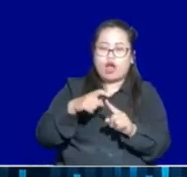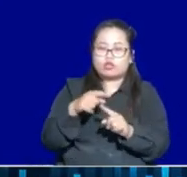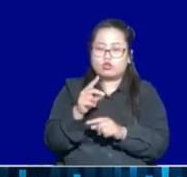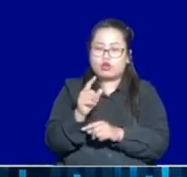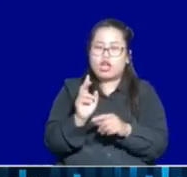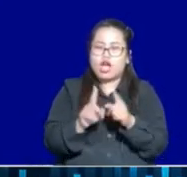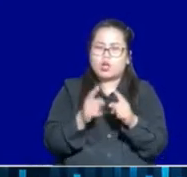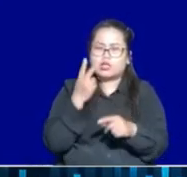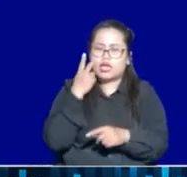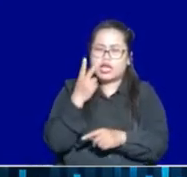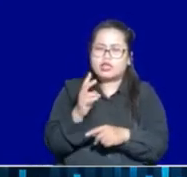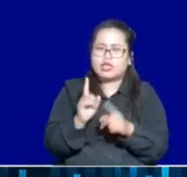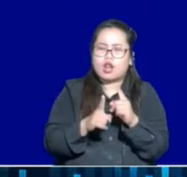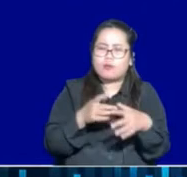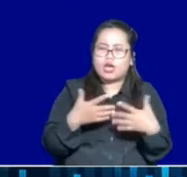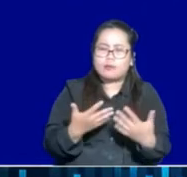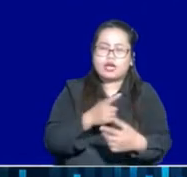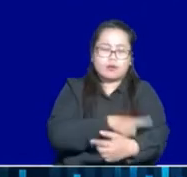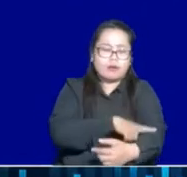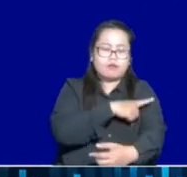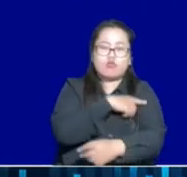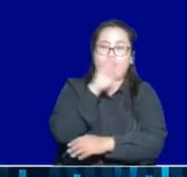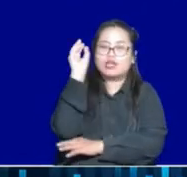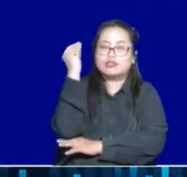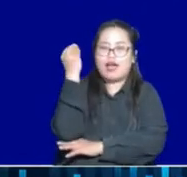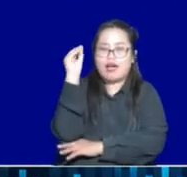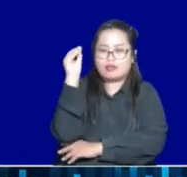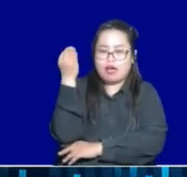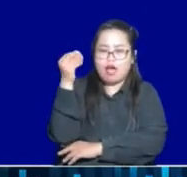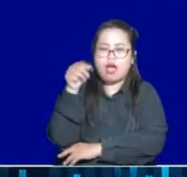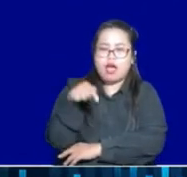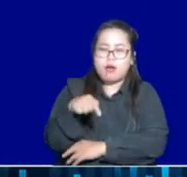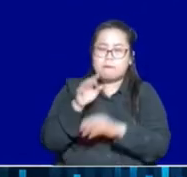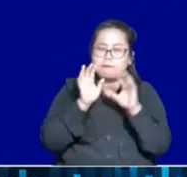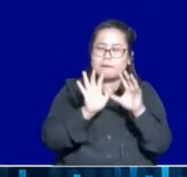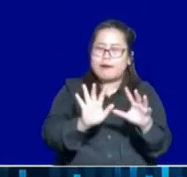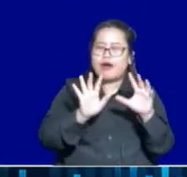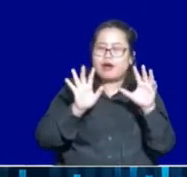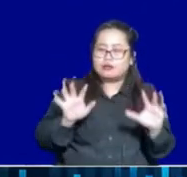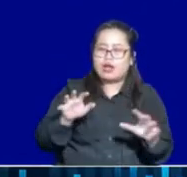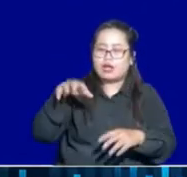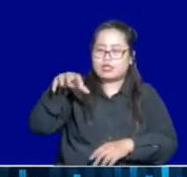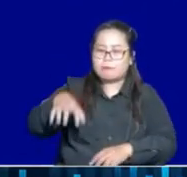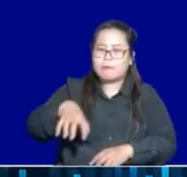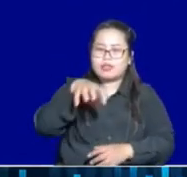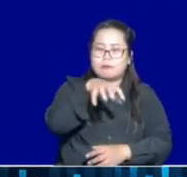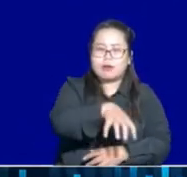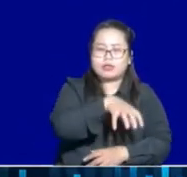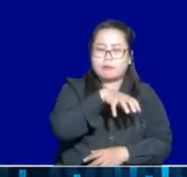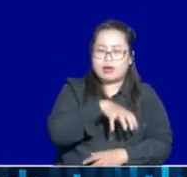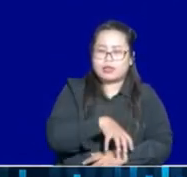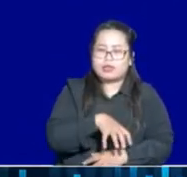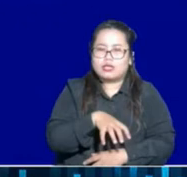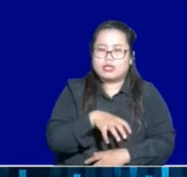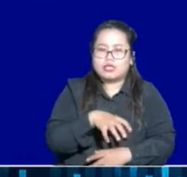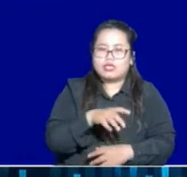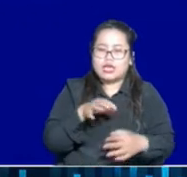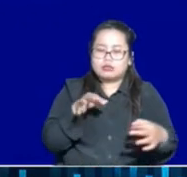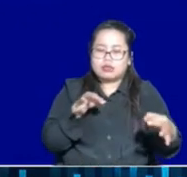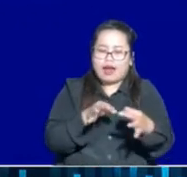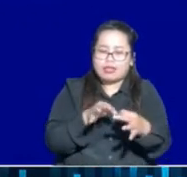There's a lot of empty trees, if you want, places where there are very nearby, where the monkeys might be